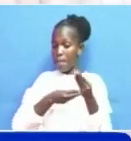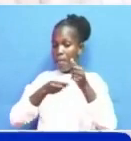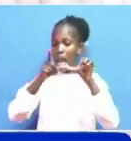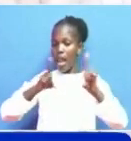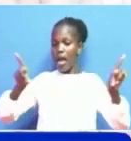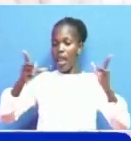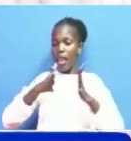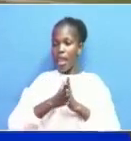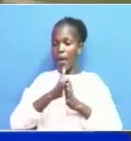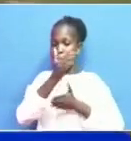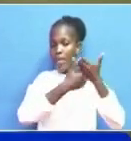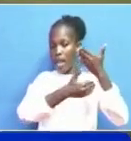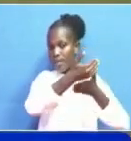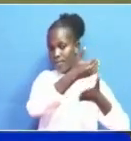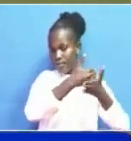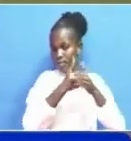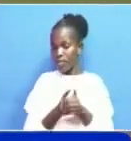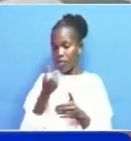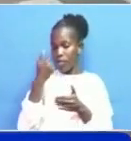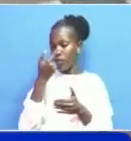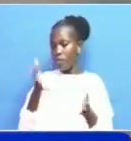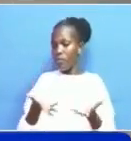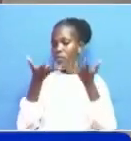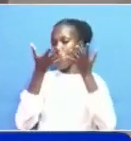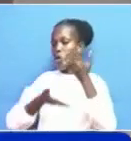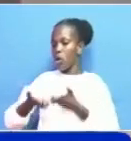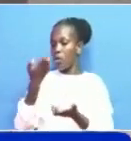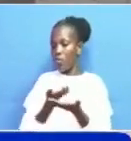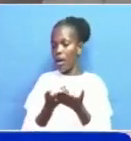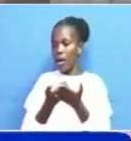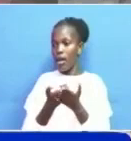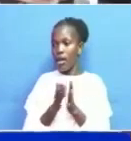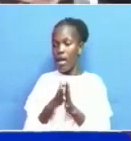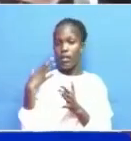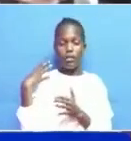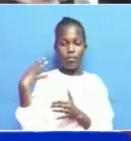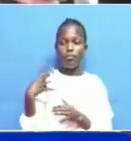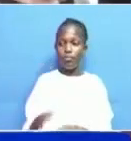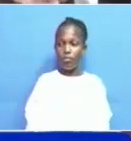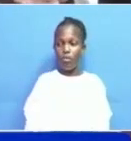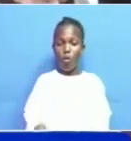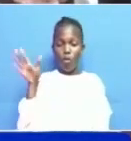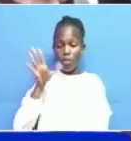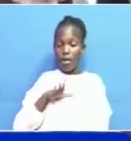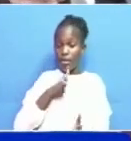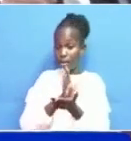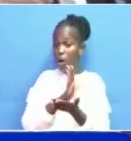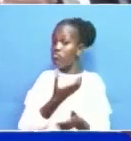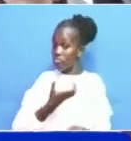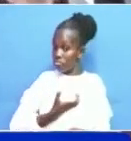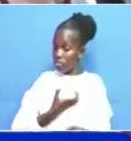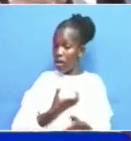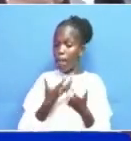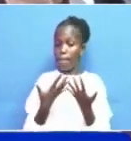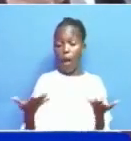miunda hondo mwana kwaka noka na kuyukili yake mekalele na kiudhui. That women have the right to own